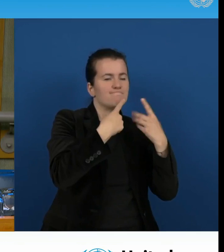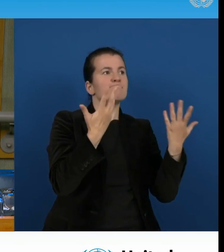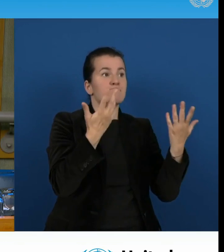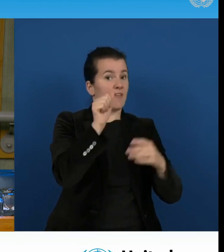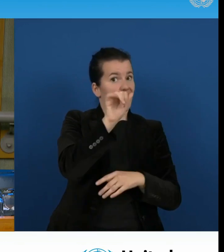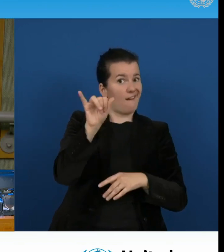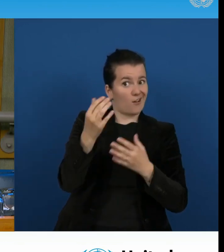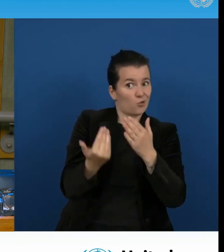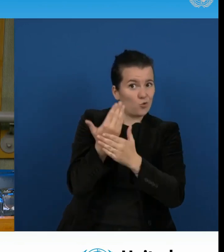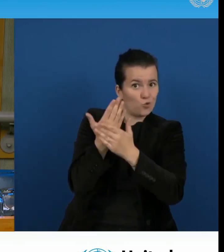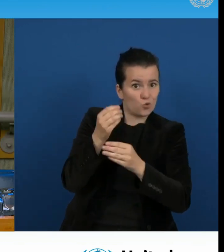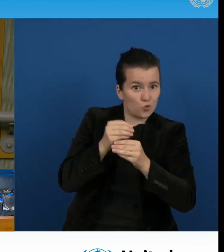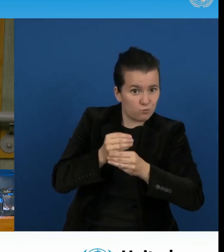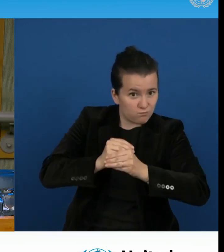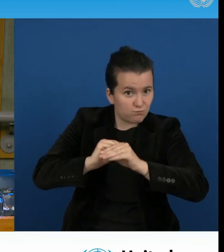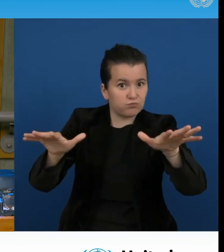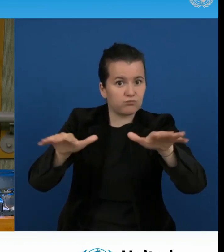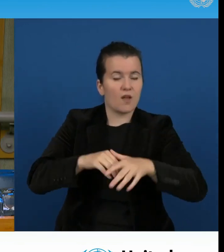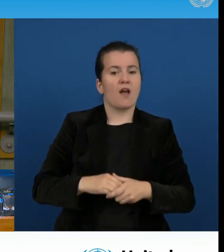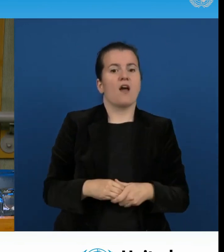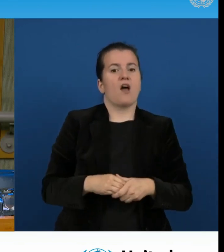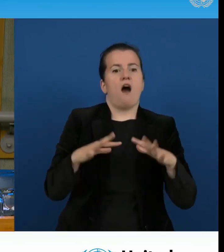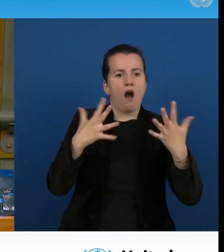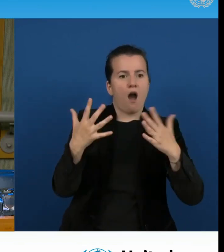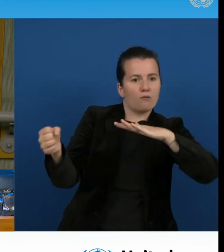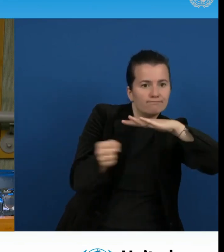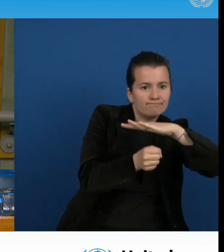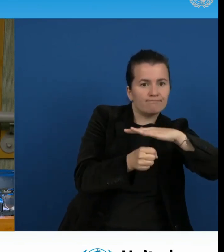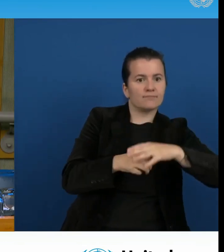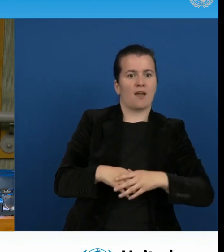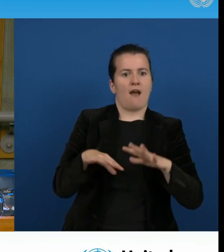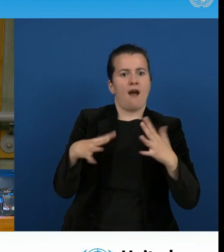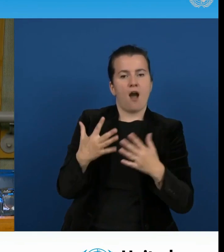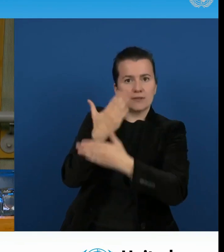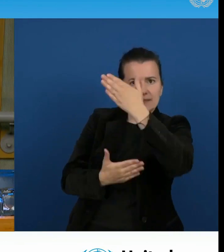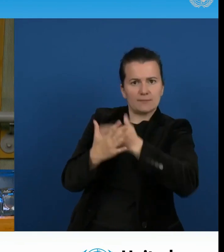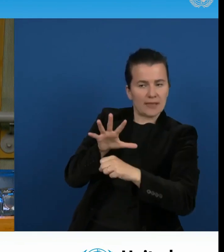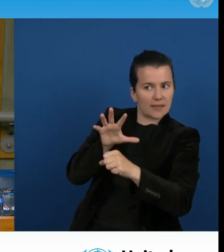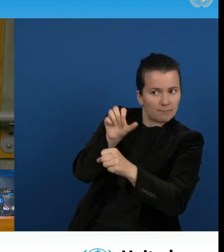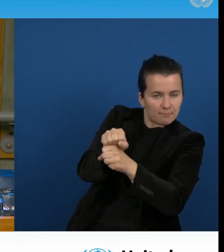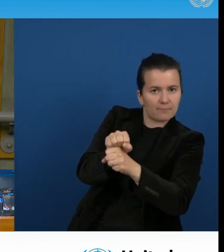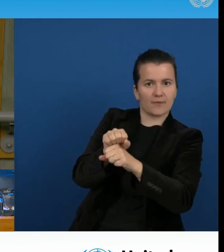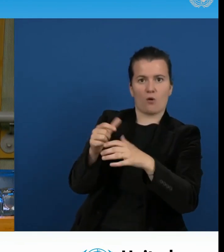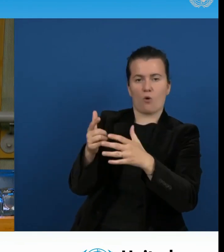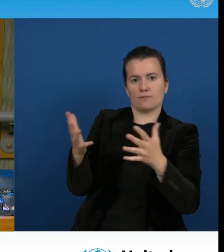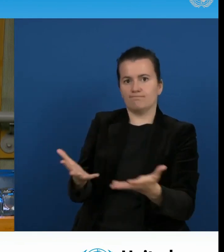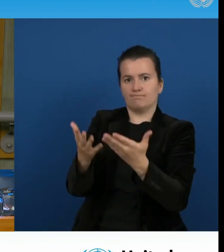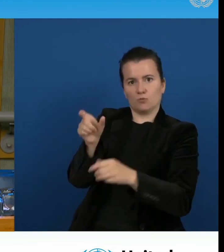disabilities, as well as accommodation for neurodivergent workers. At its 11th Global Annual Conference in November this